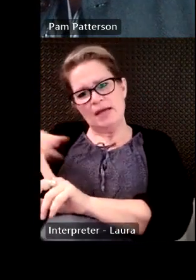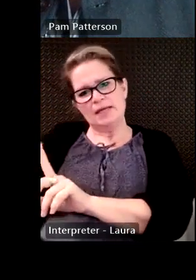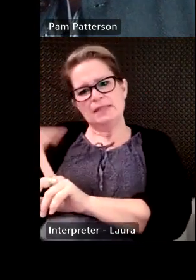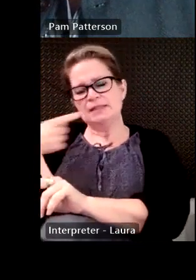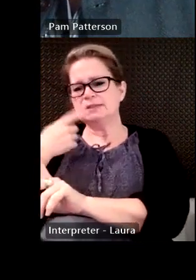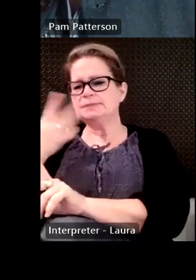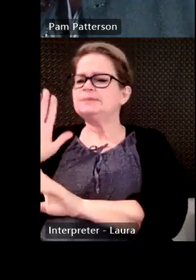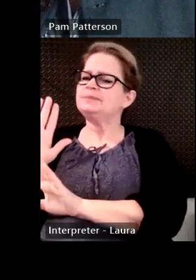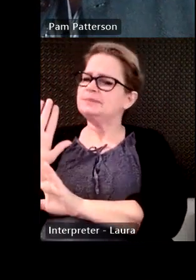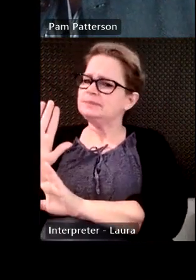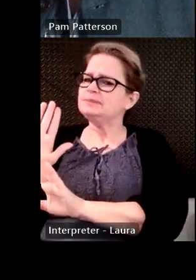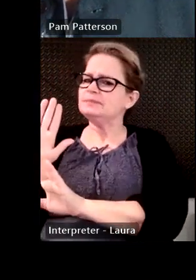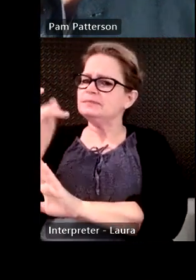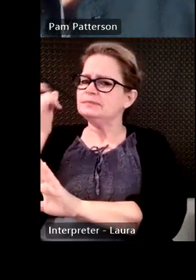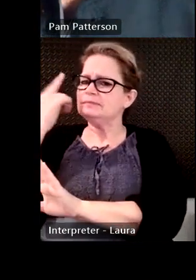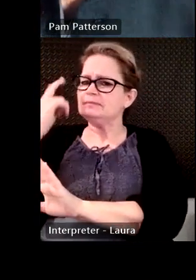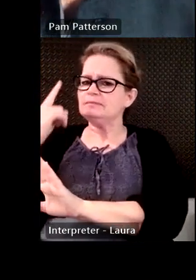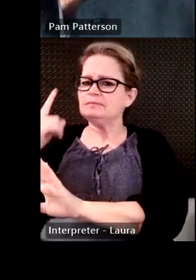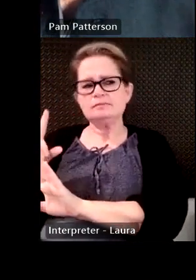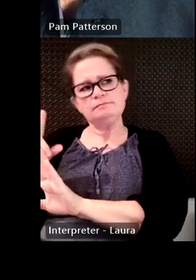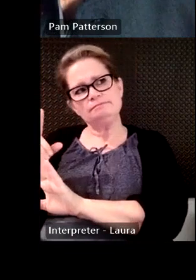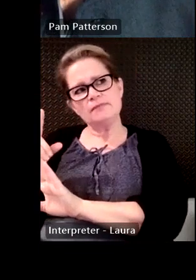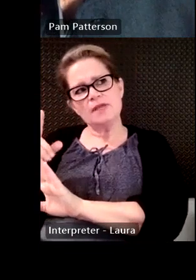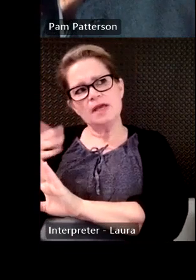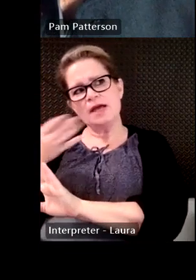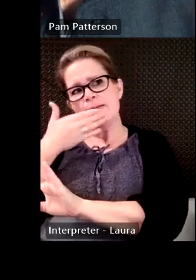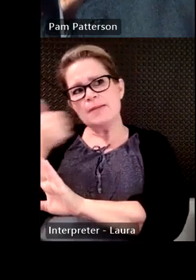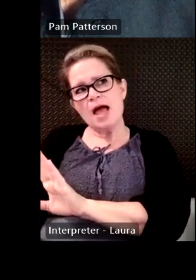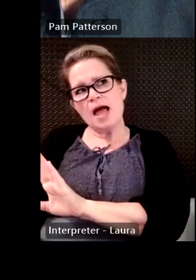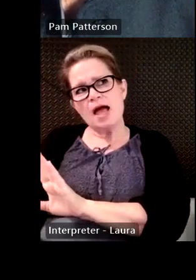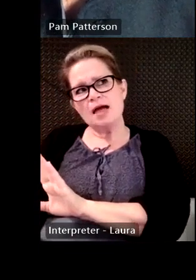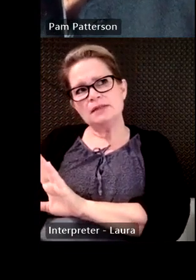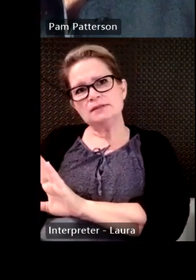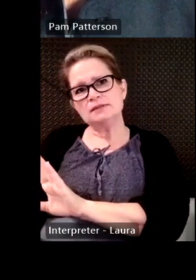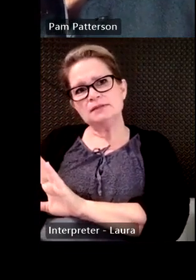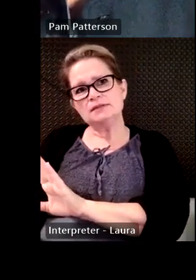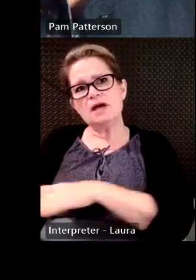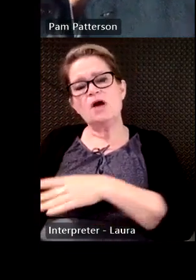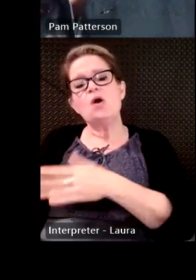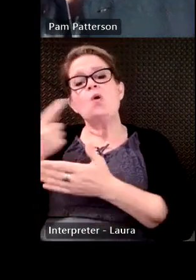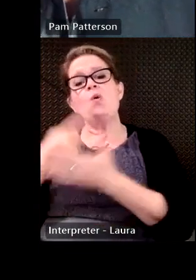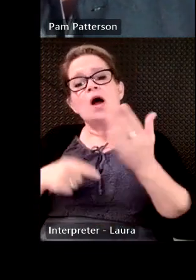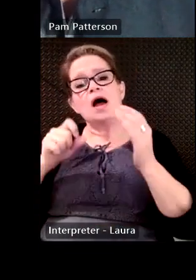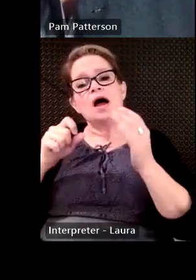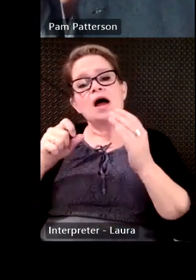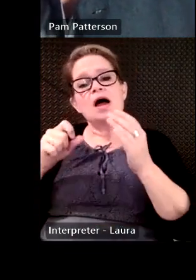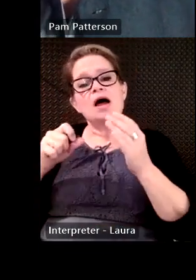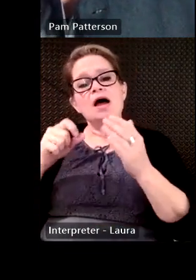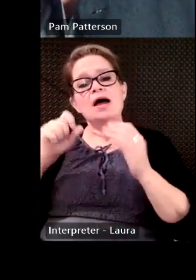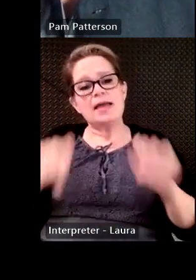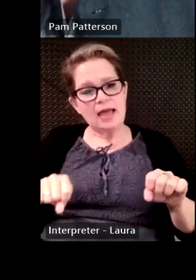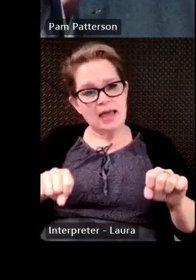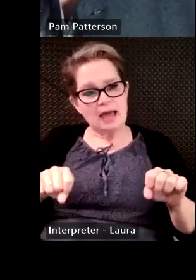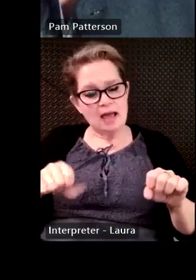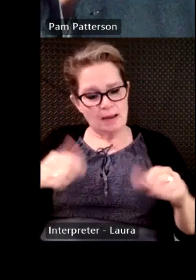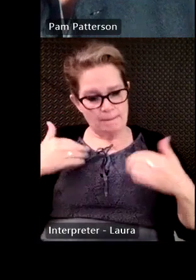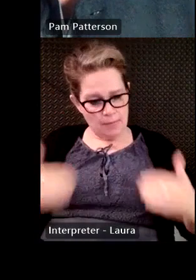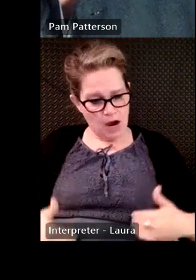as a field might be to ask, what can a body do to? What can a body do